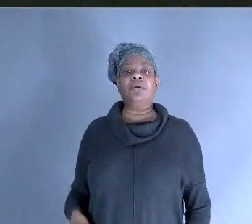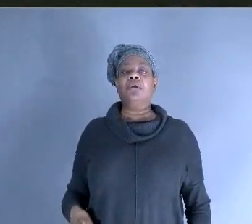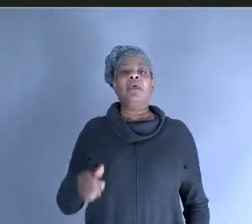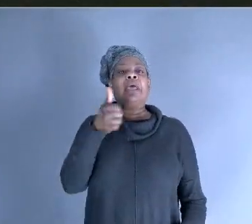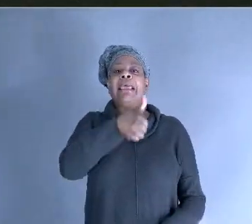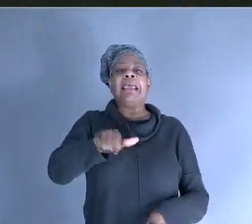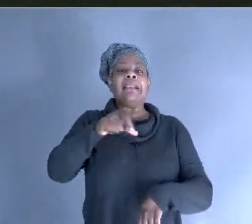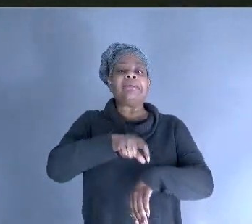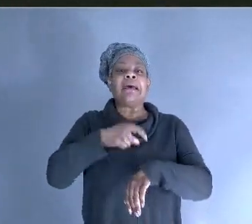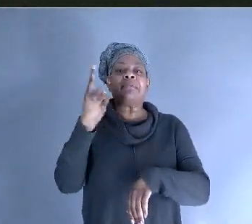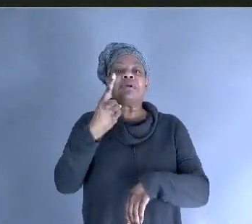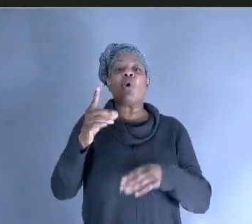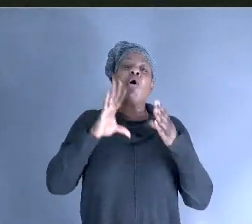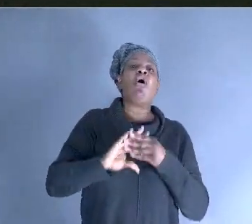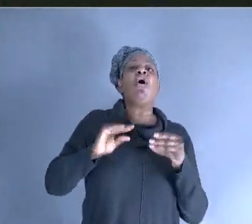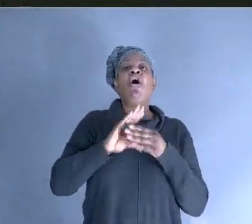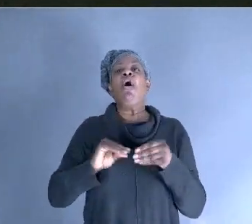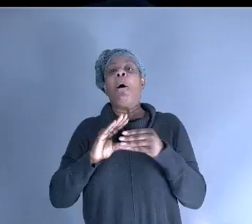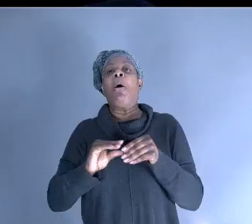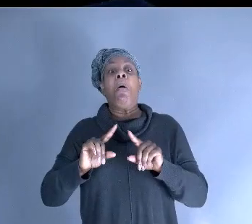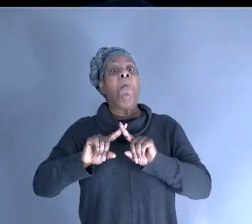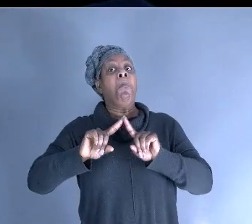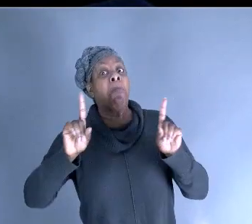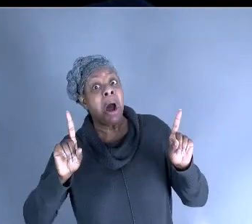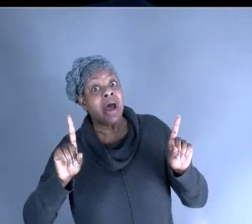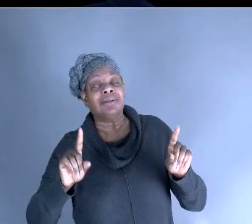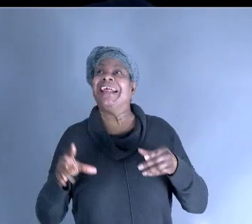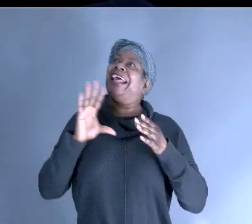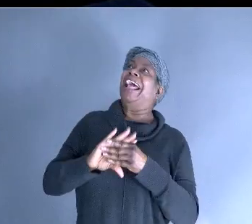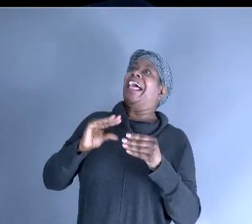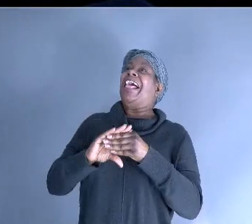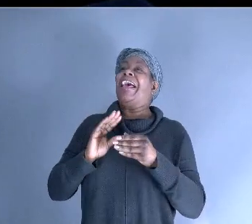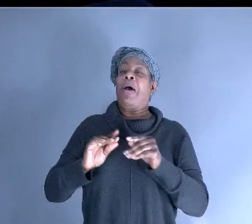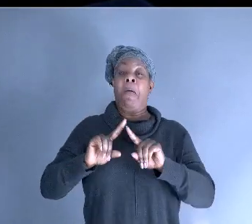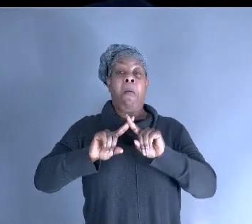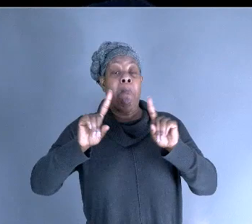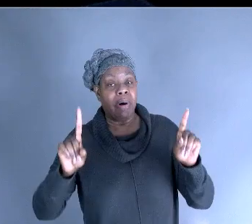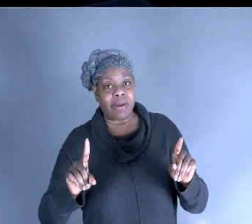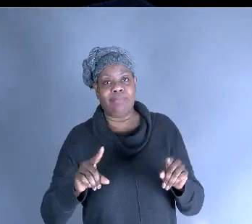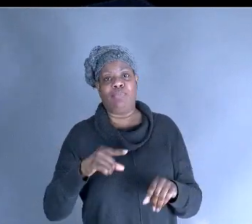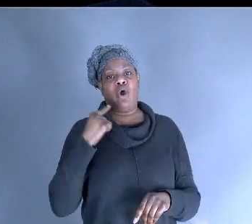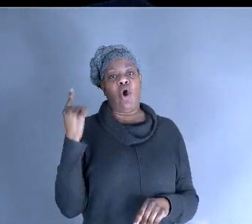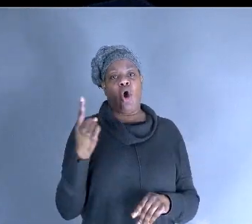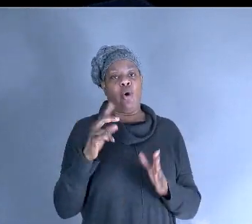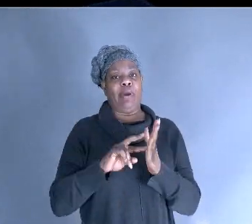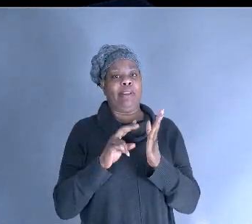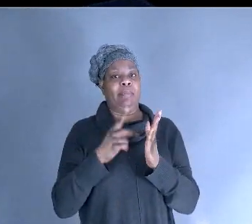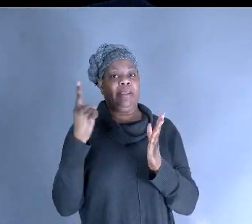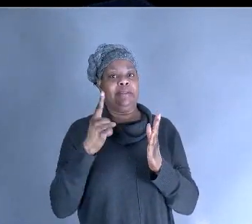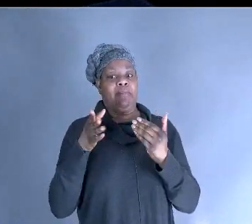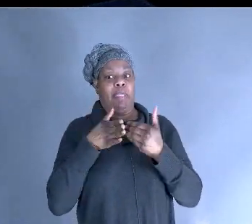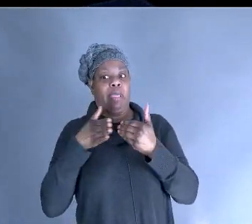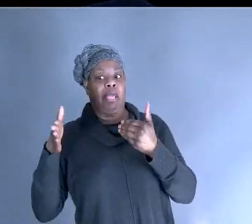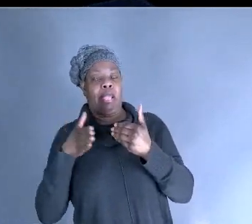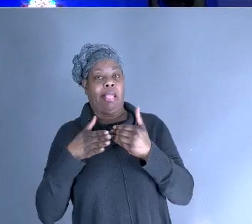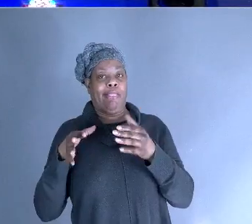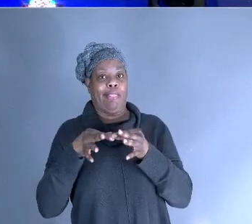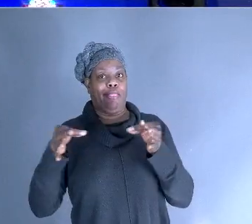like, yeah, you sent me to go explore the land and the land is good. The land is formed with milk and honey.